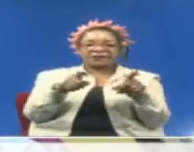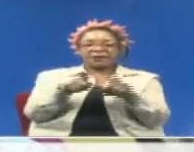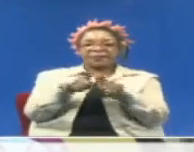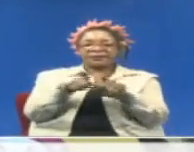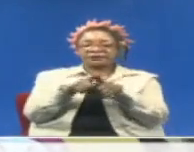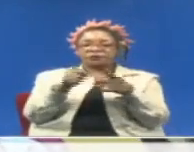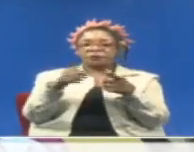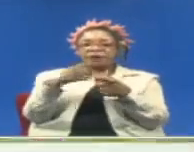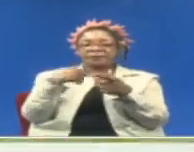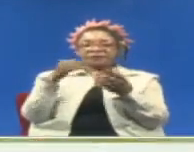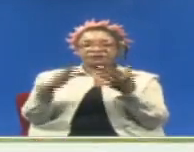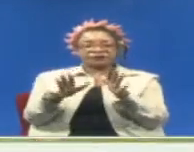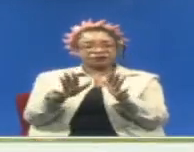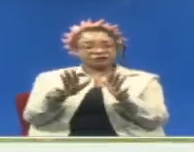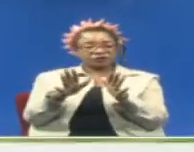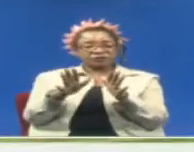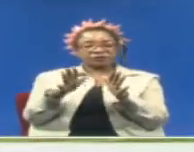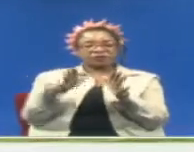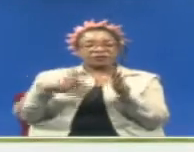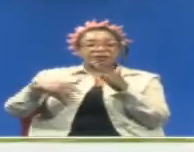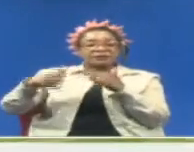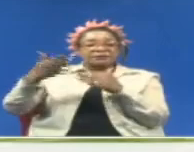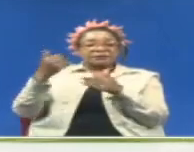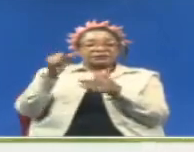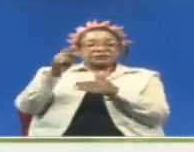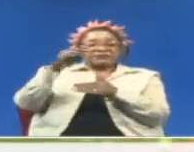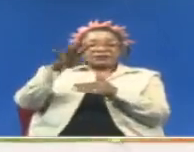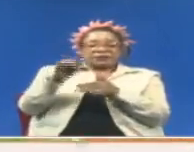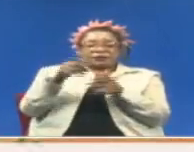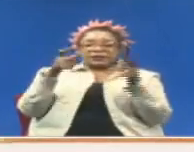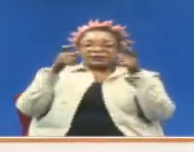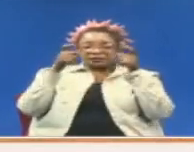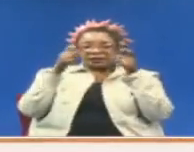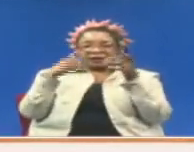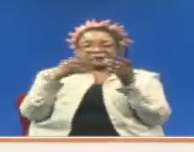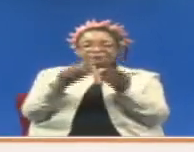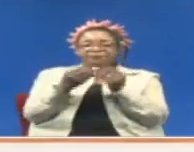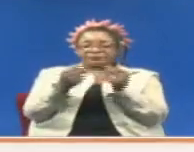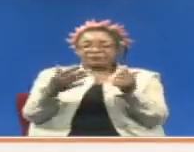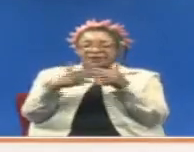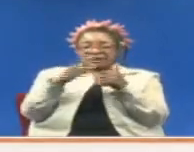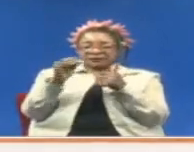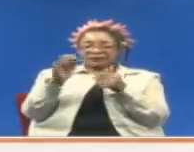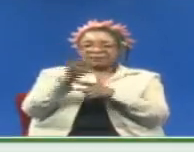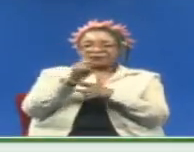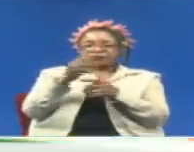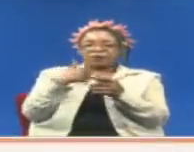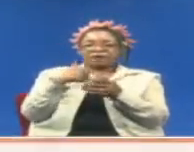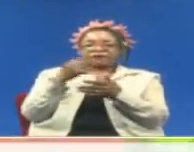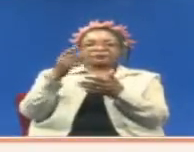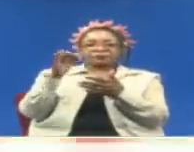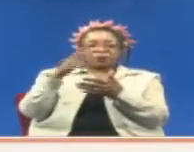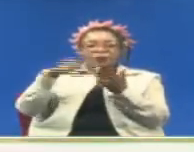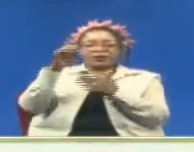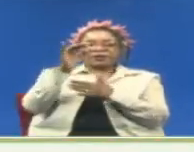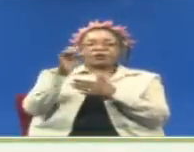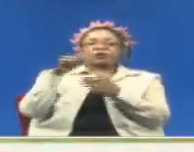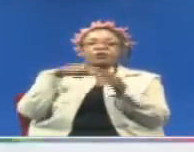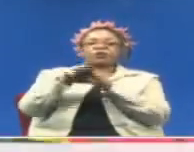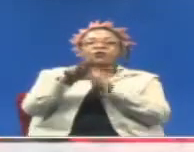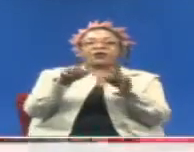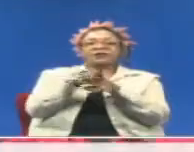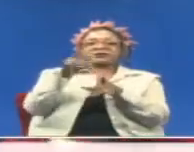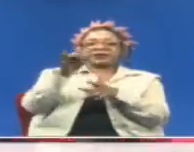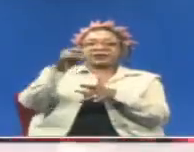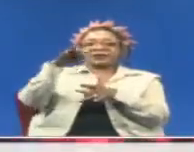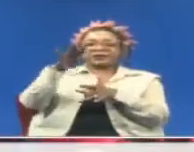been punished. So. In the first semi-final, Tusker had to wait till the 90th minute to get the winning goal, as Eric Coutinho headed in the